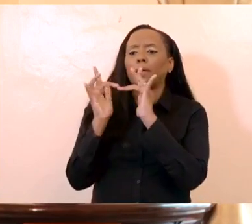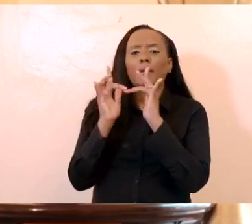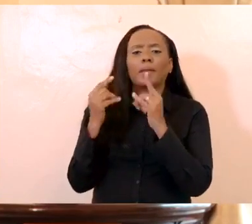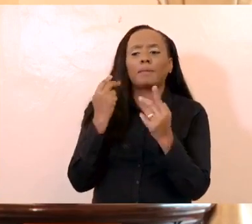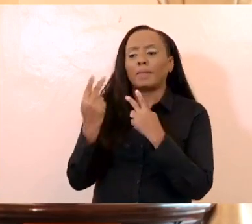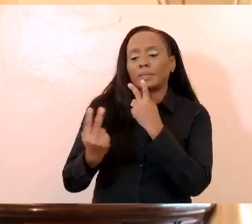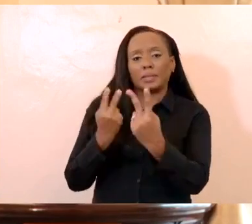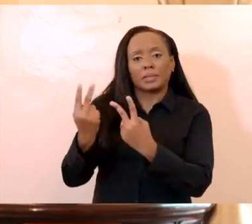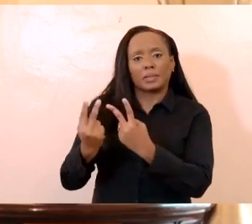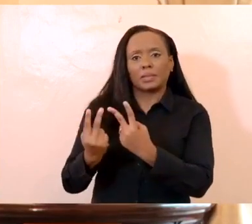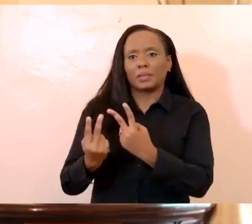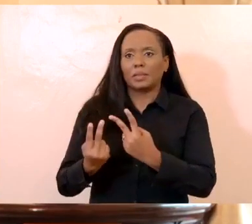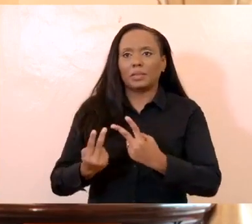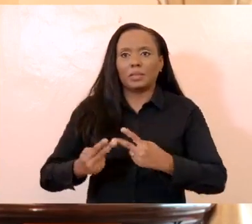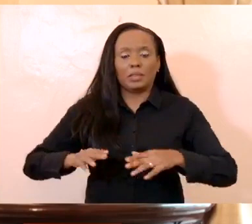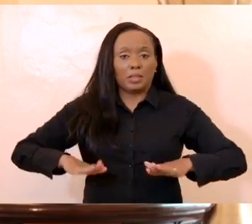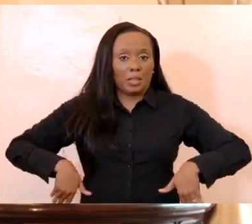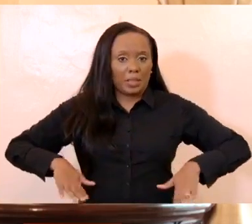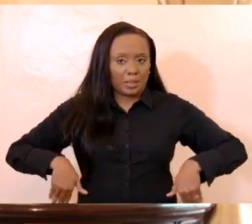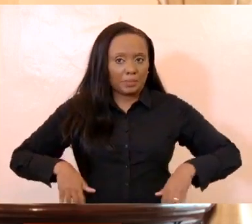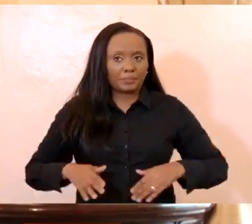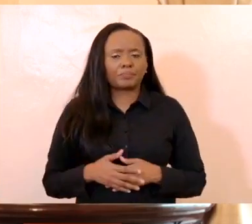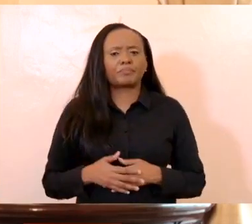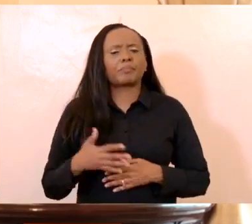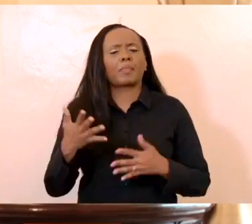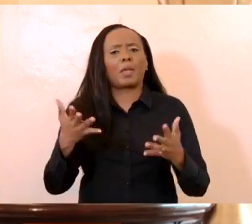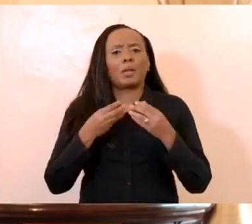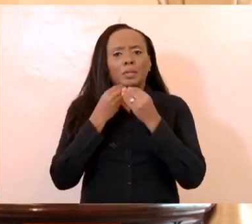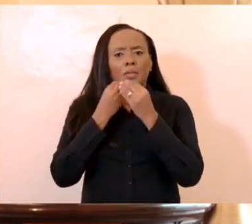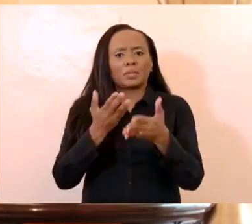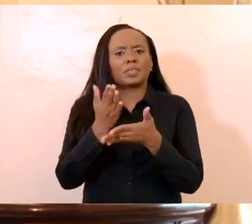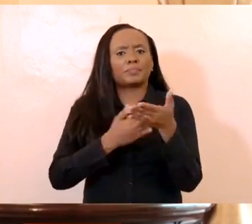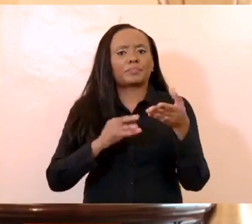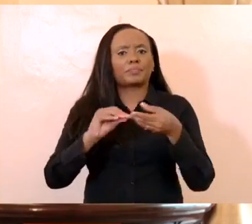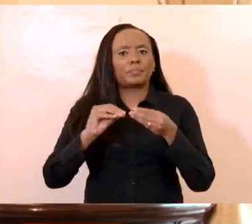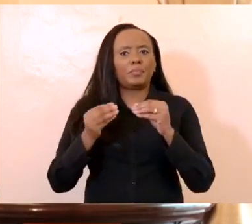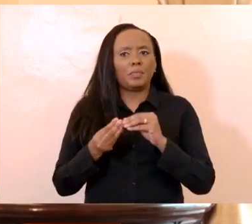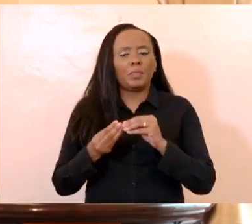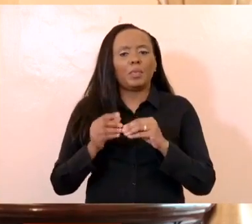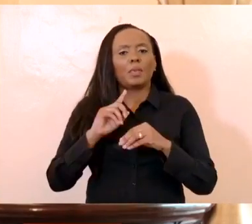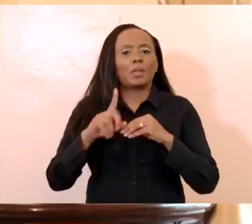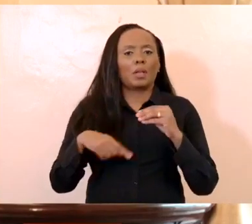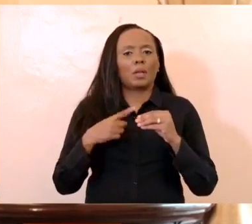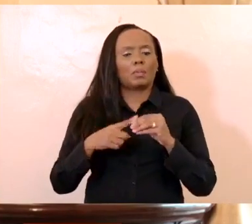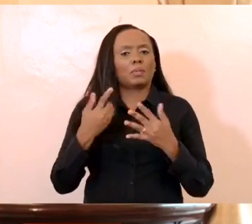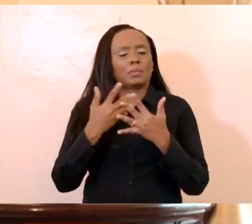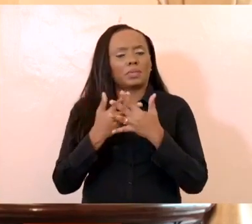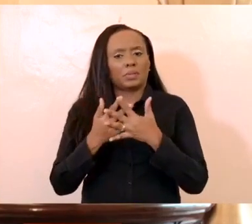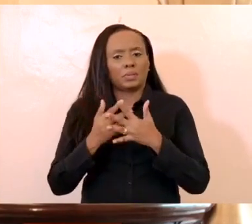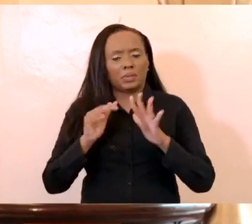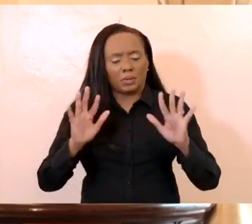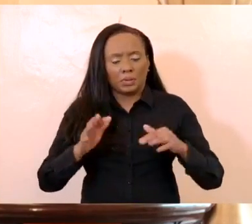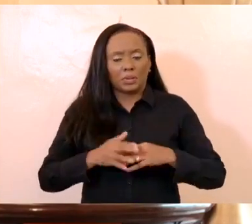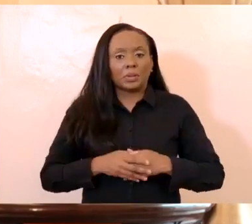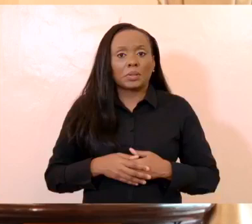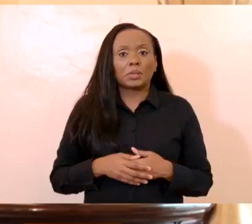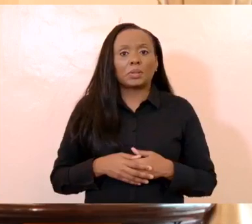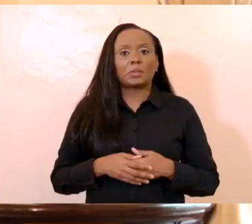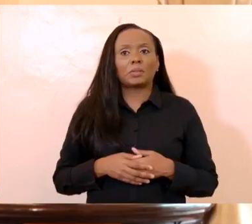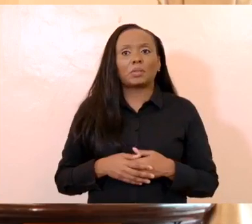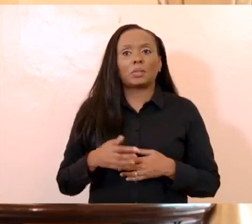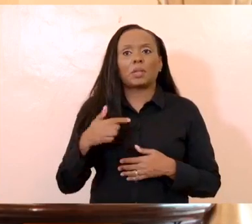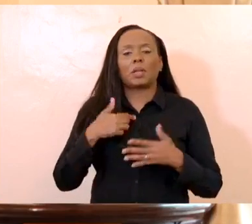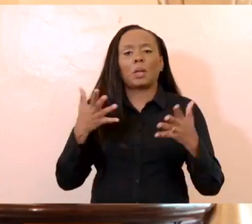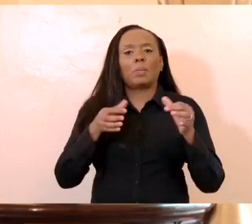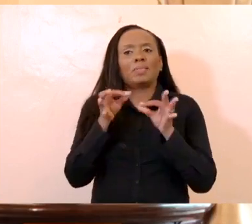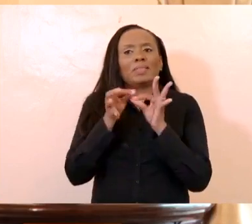I'm just going to run through some figures just to give you an idea of the overall position at the prison. And these figures, I try to keep it